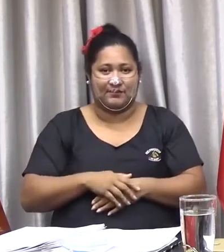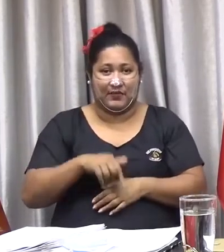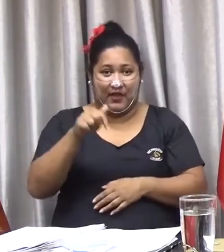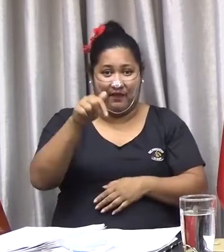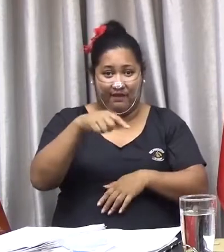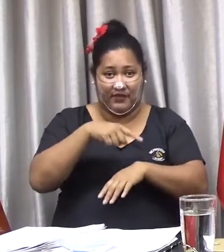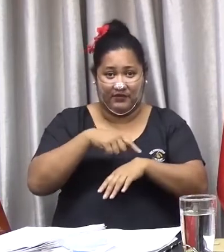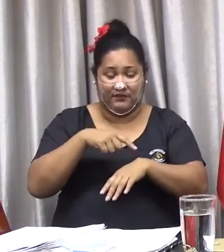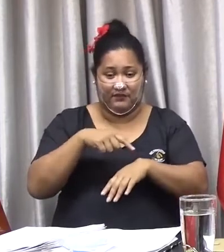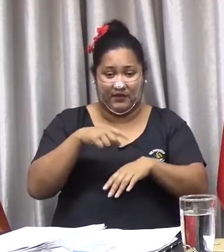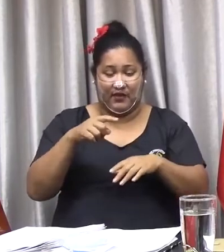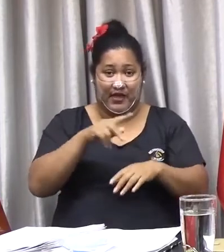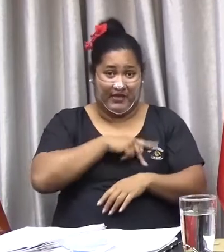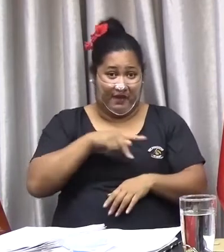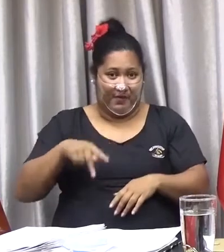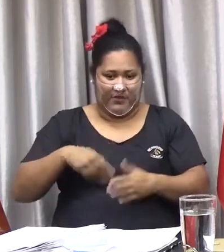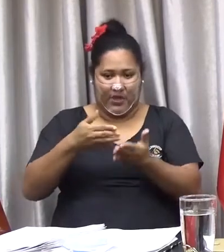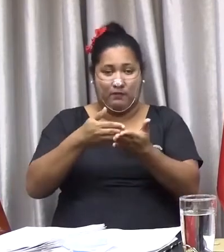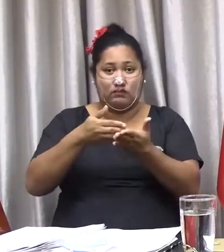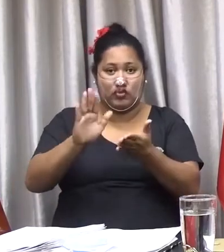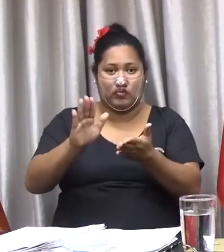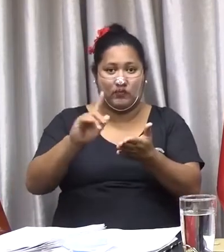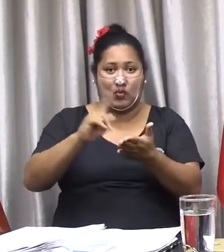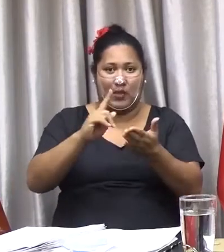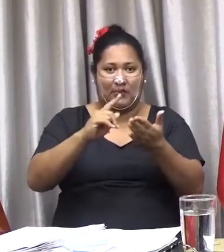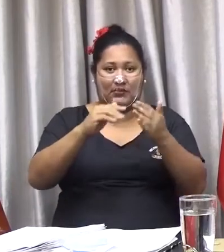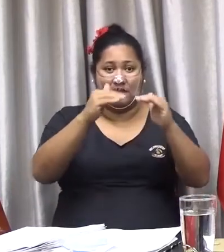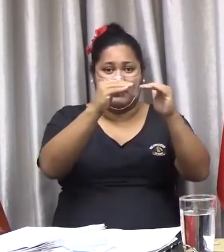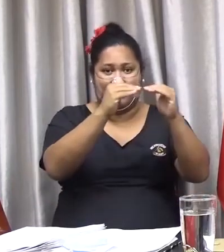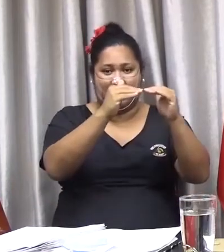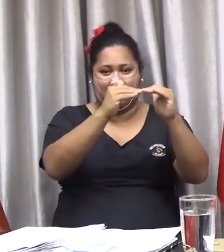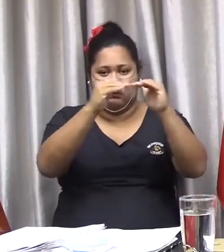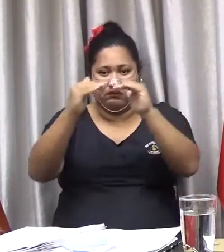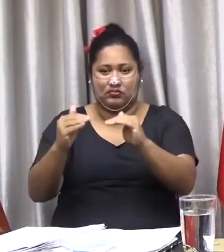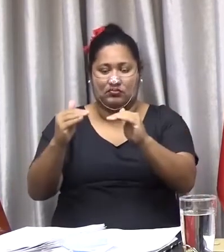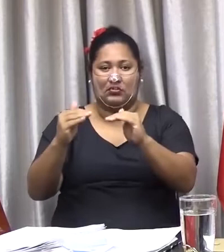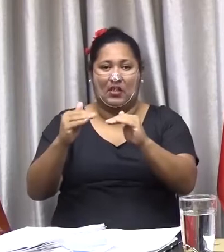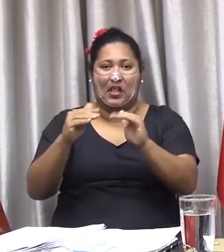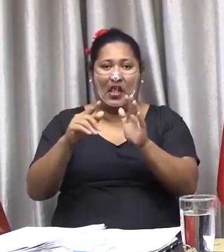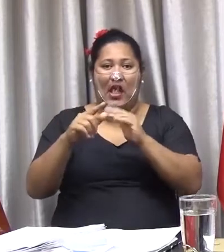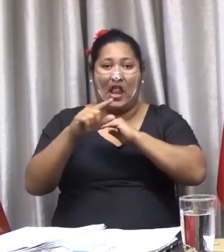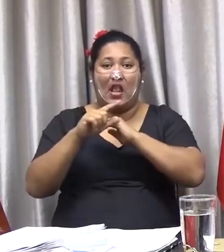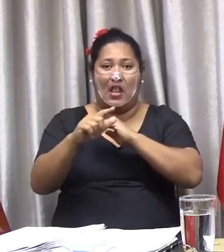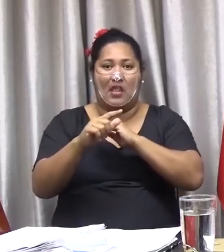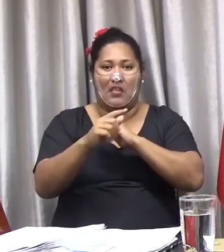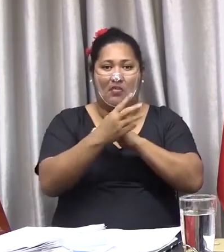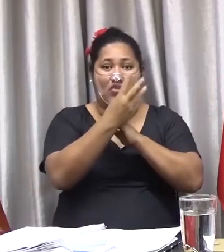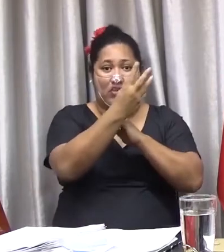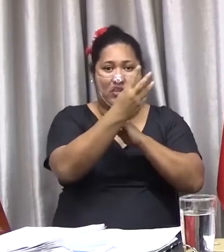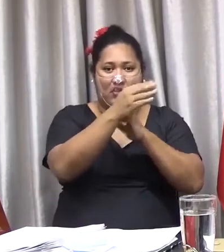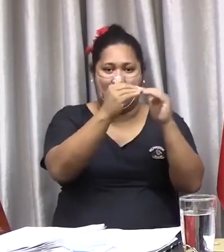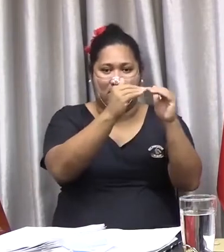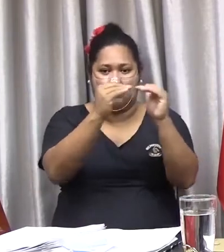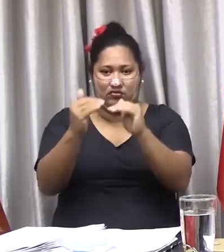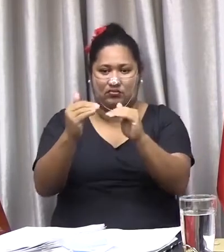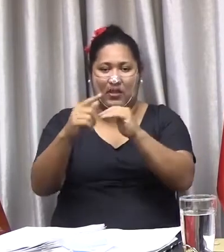In this connection, Cabinet has approved the shift of our alert levels from level 3